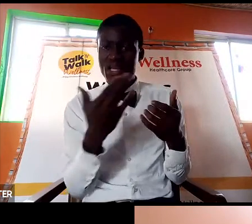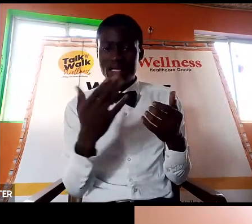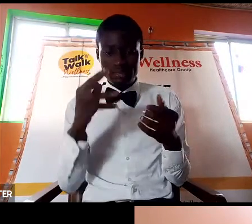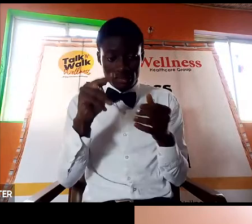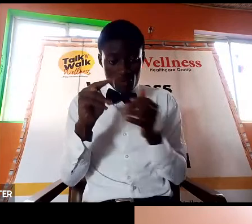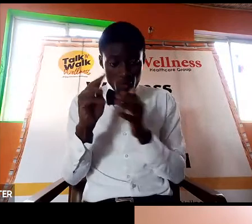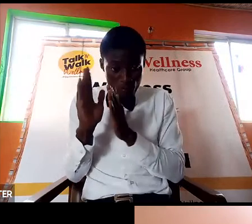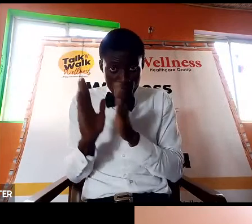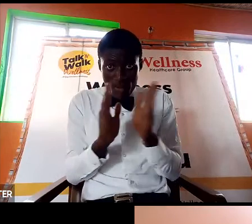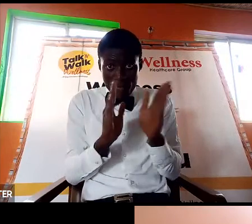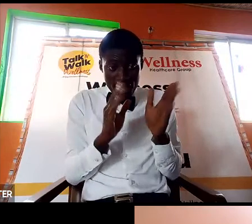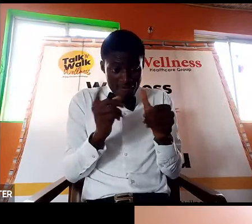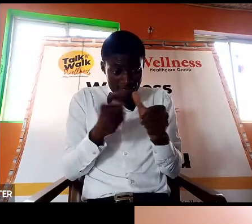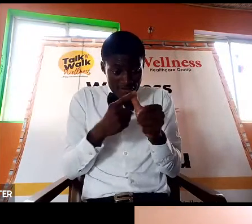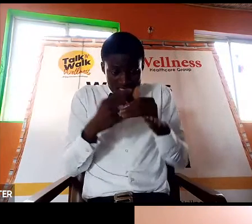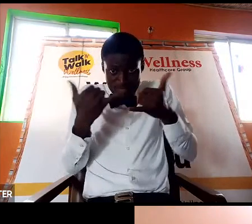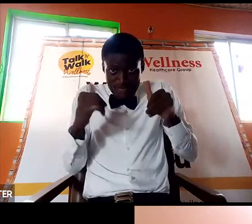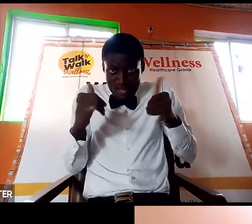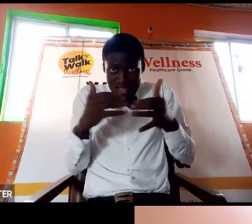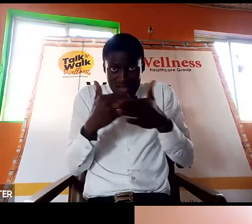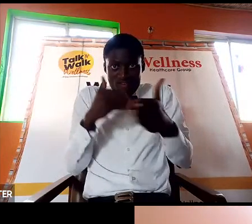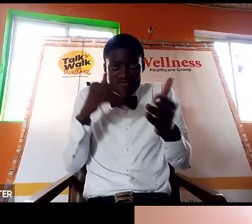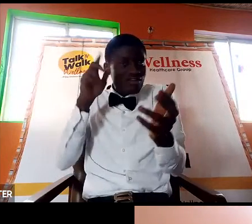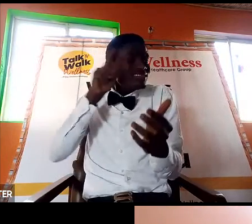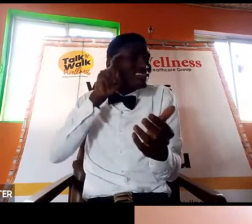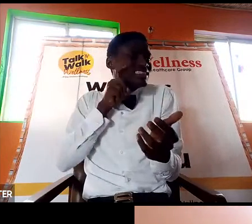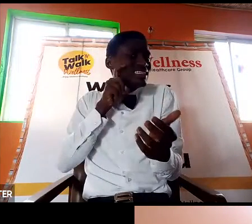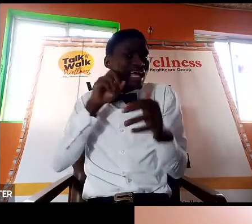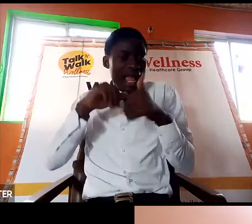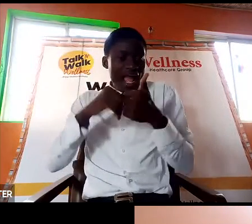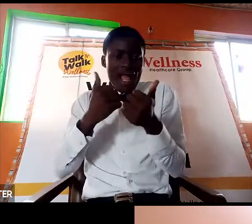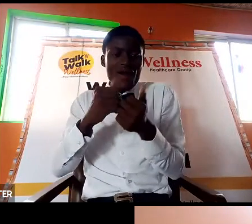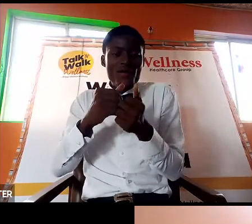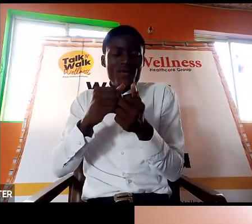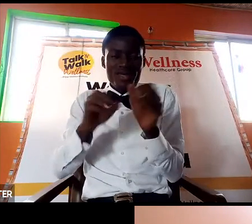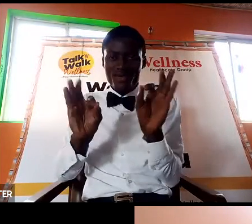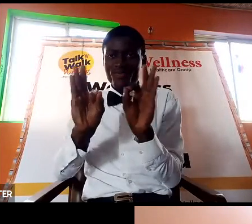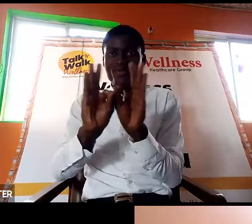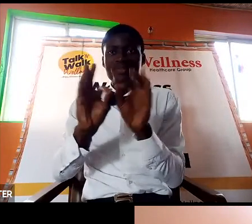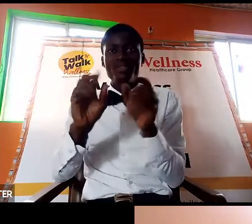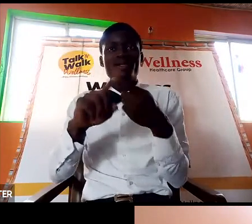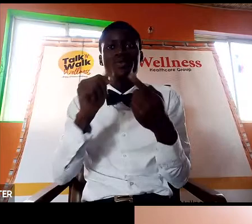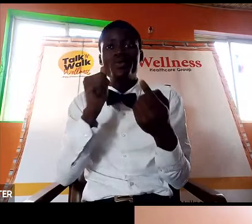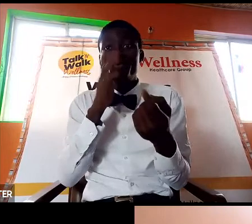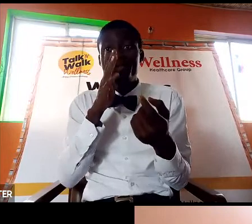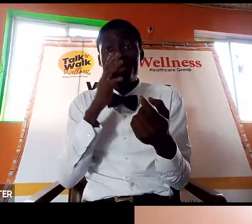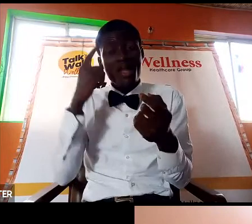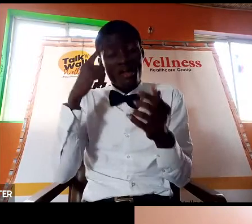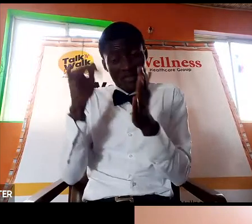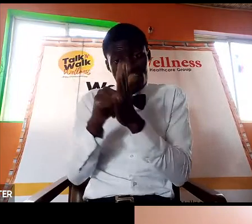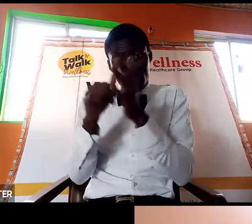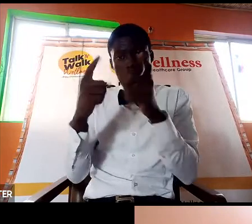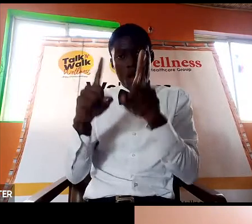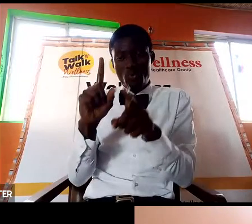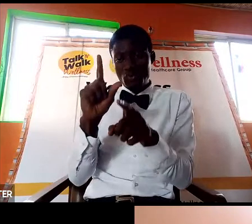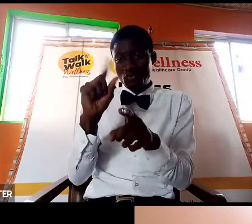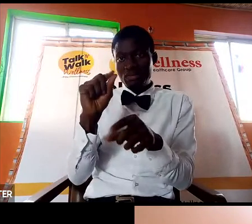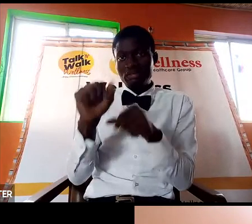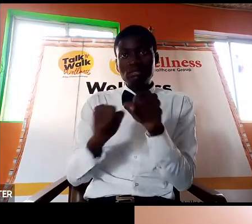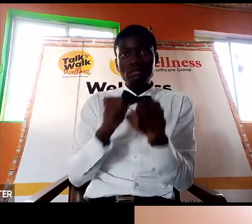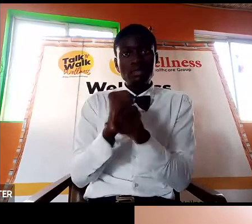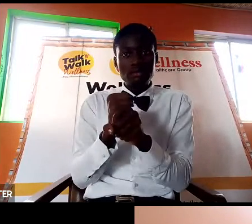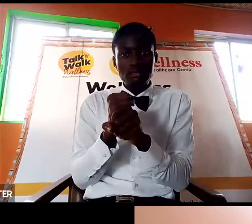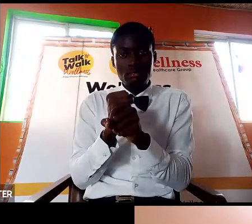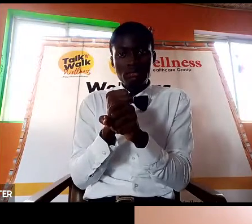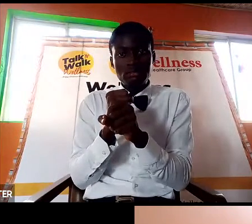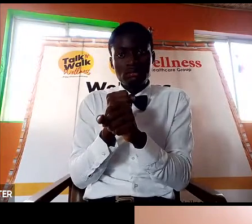out. That is what is important to the woman, and therefore such occurrences after 20 years will not be happening.